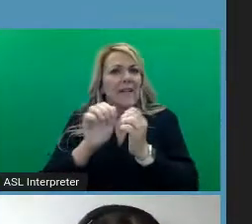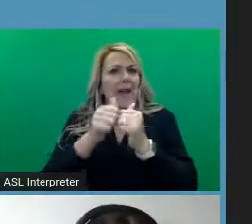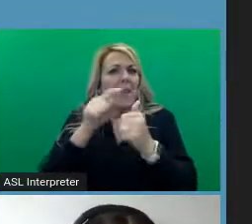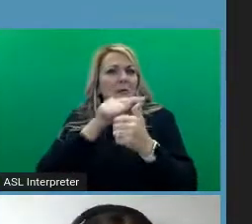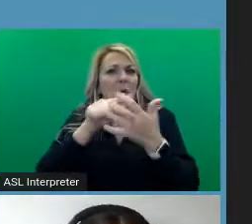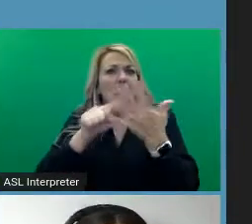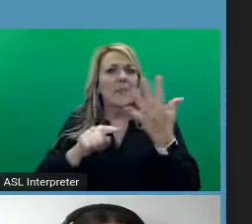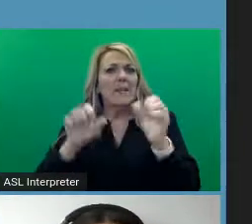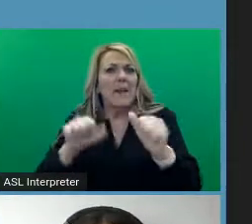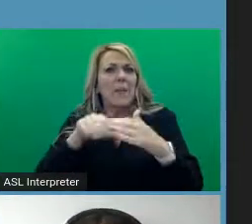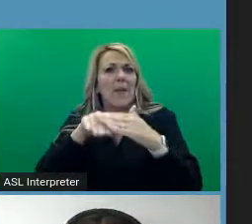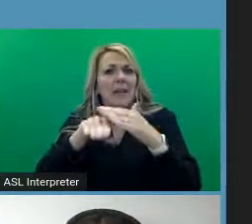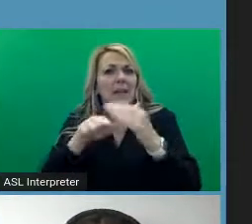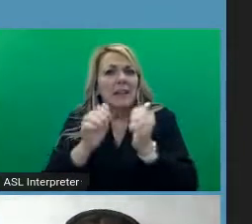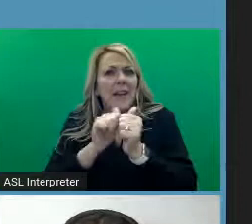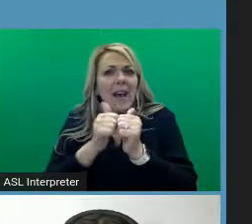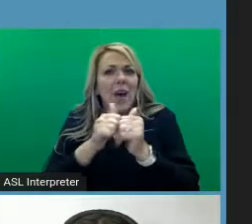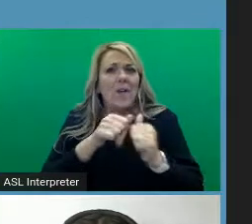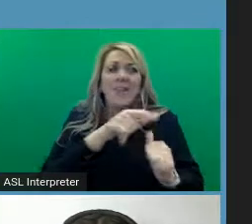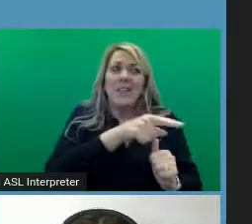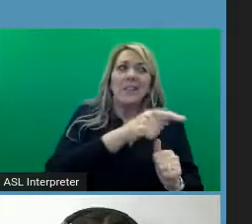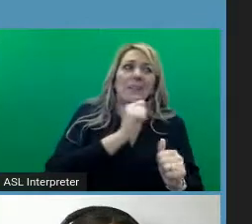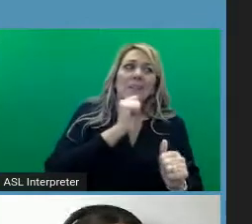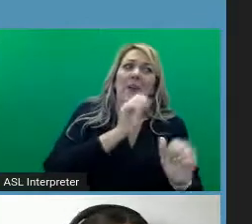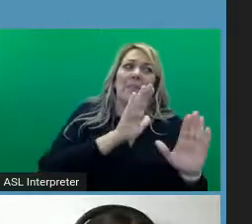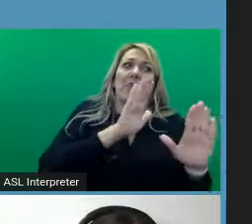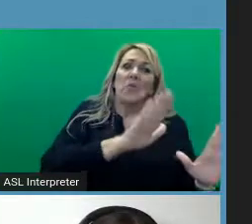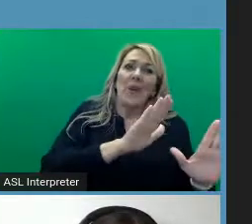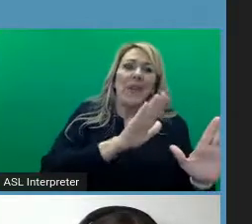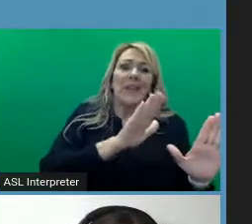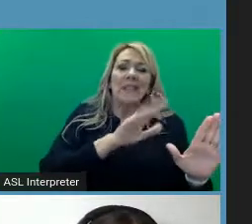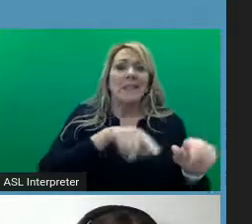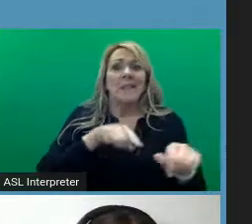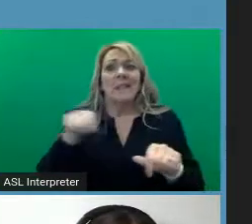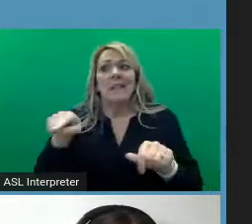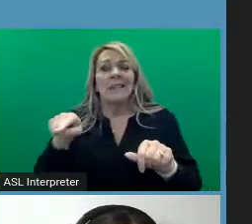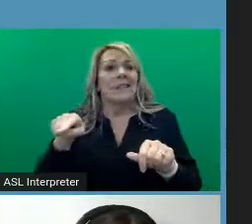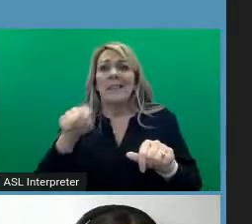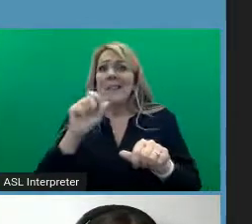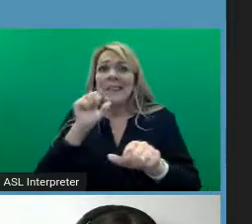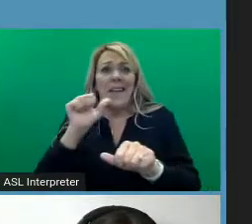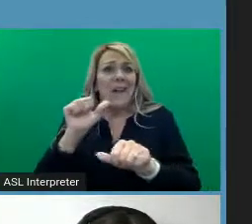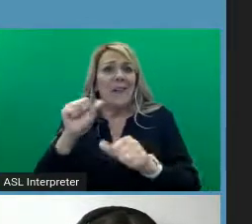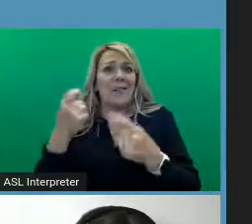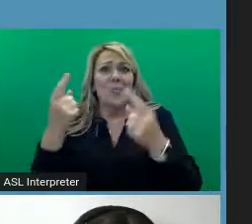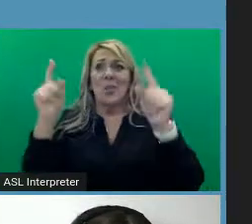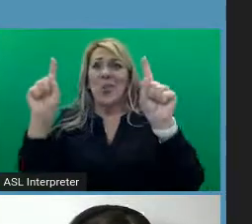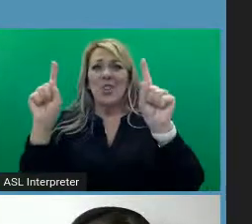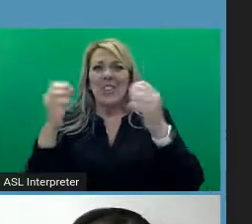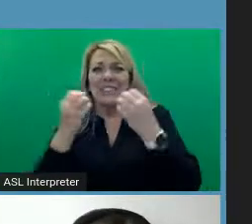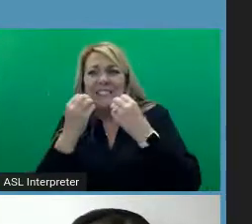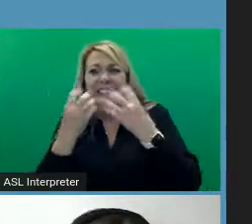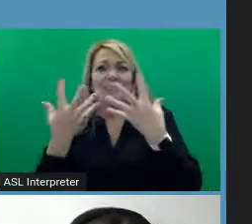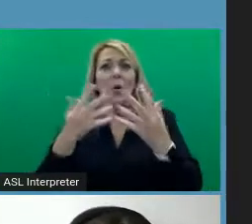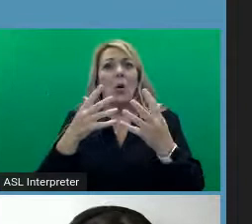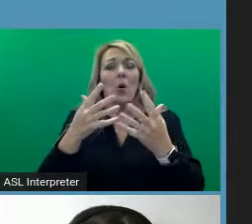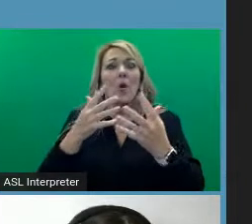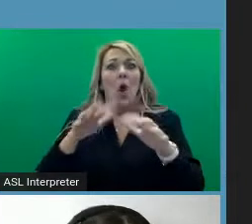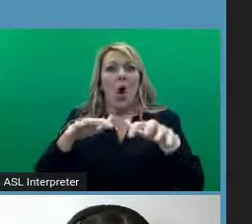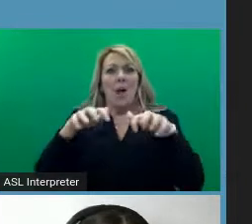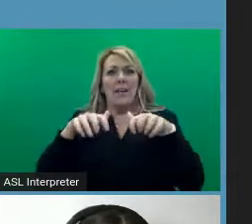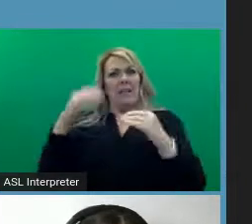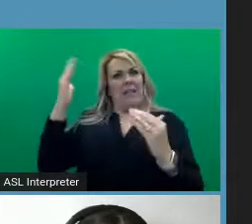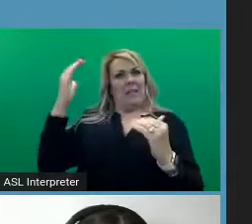can be accessed, what might not work ideally, what to do if something isn't working as you expect it to or they expect it